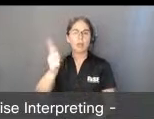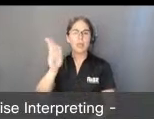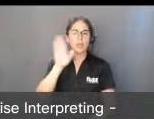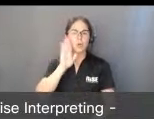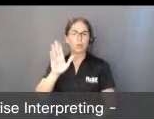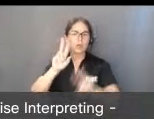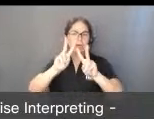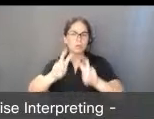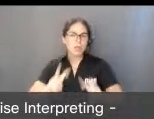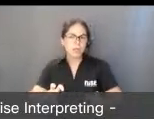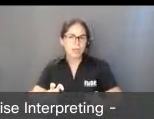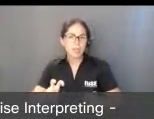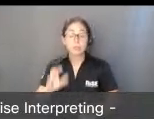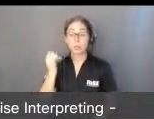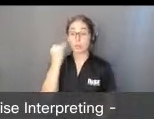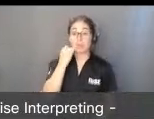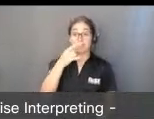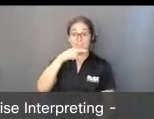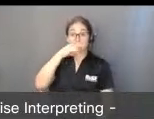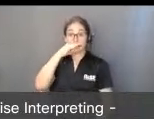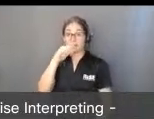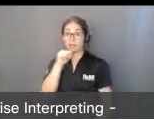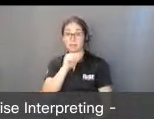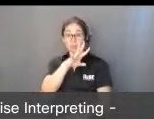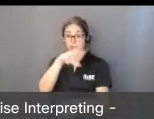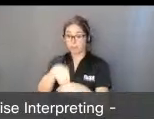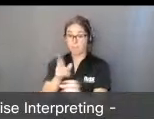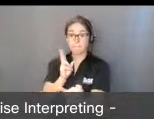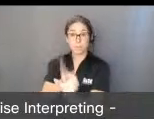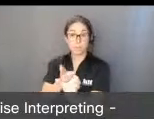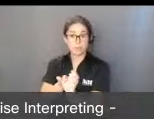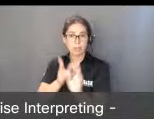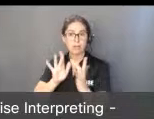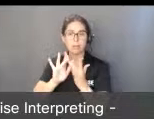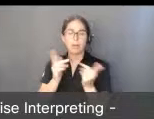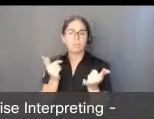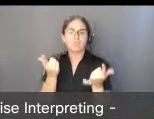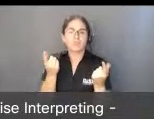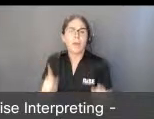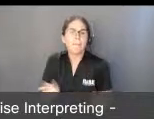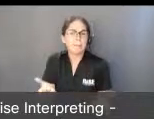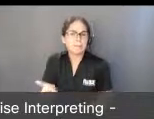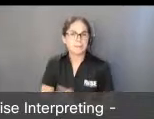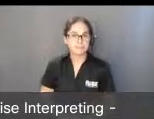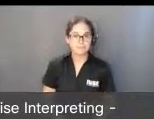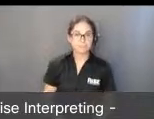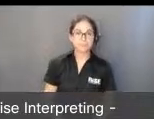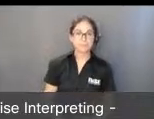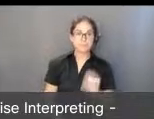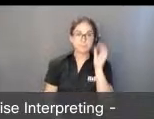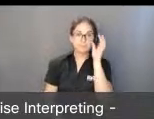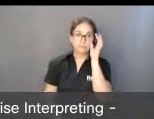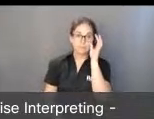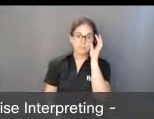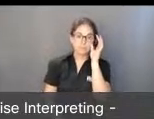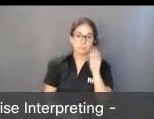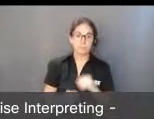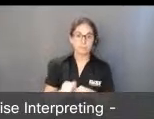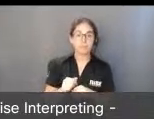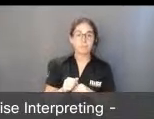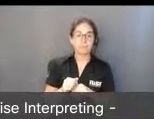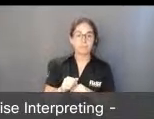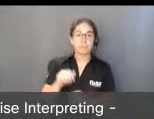happen to those kids who are not participating? So each school site will be responsible for developing